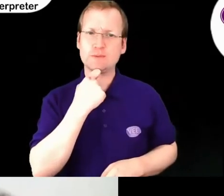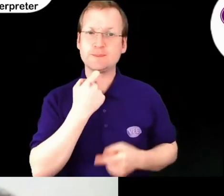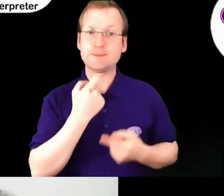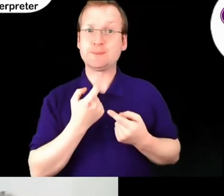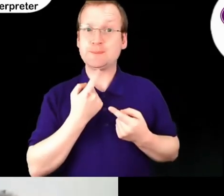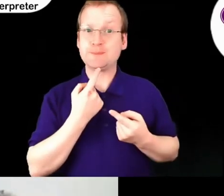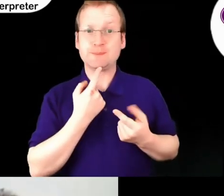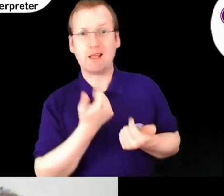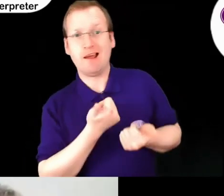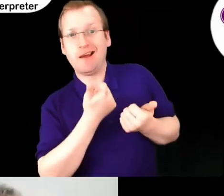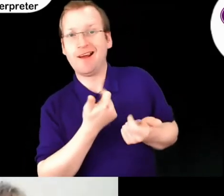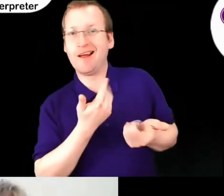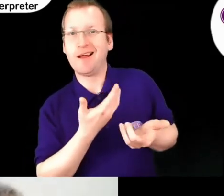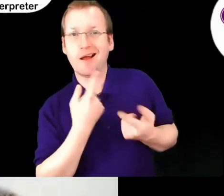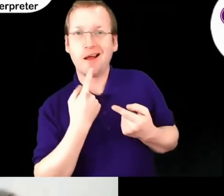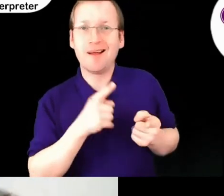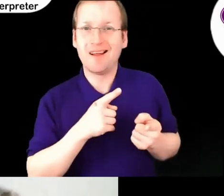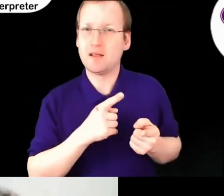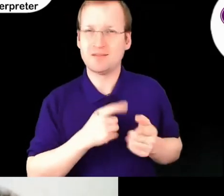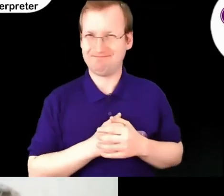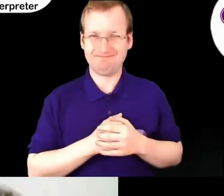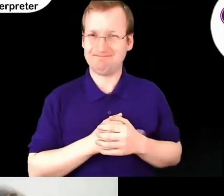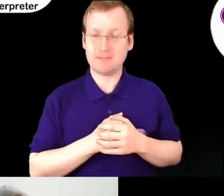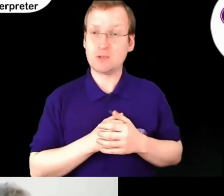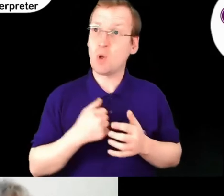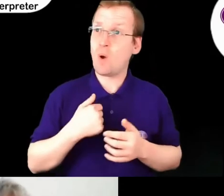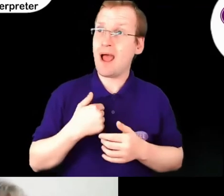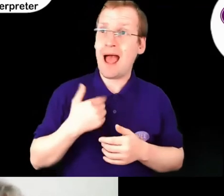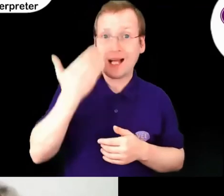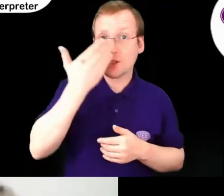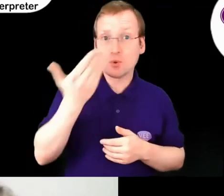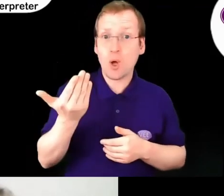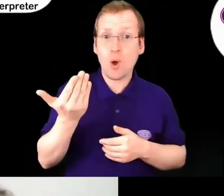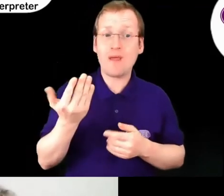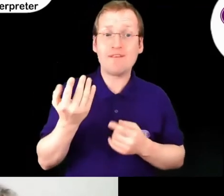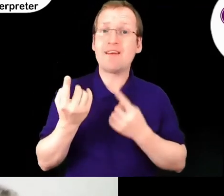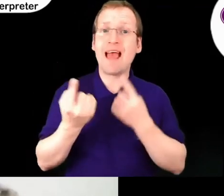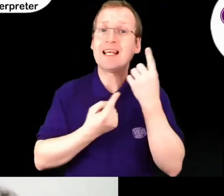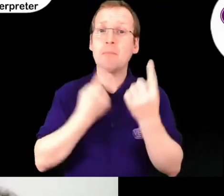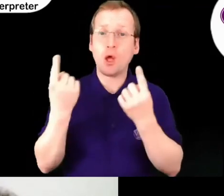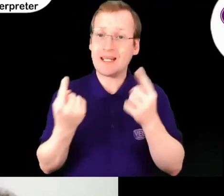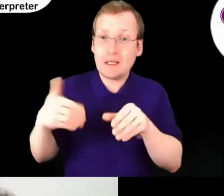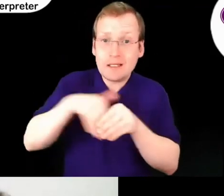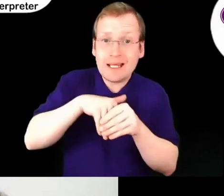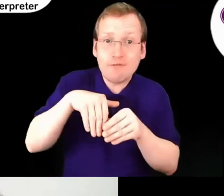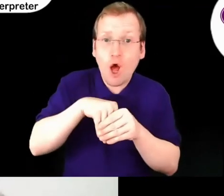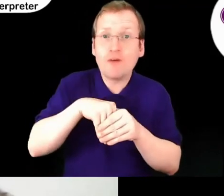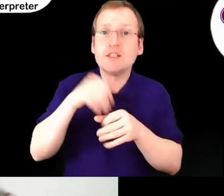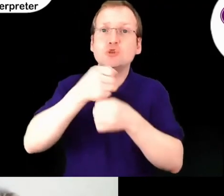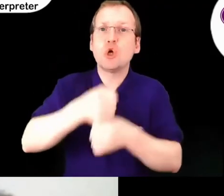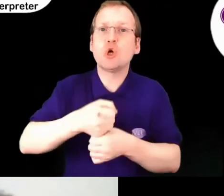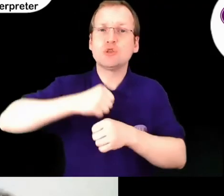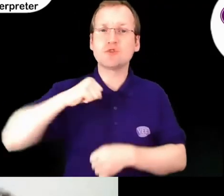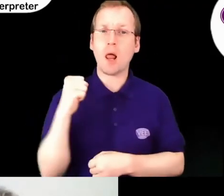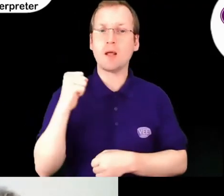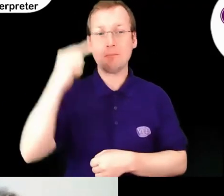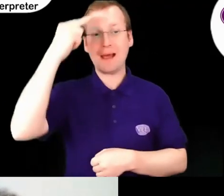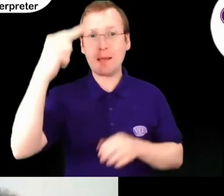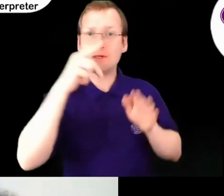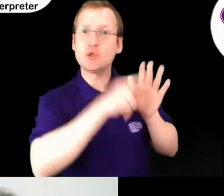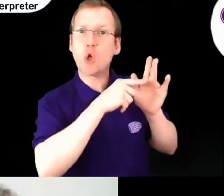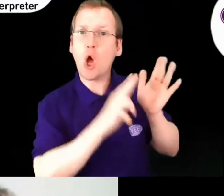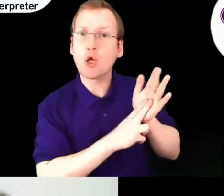at all. So I don't know if there's anybody looking in who belongs to the Church of Scotland. My name's John Bell and